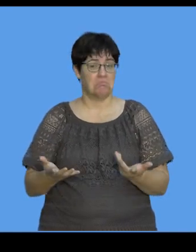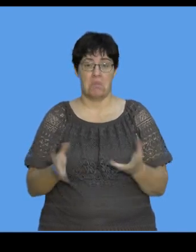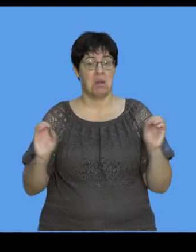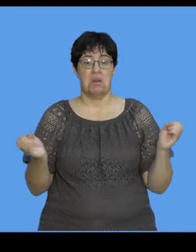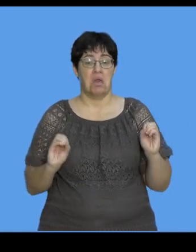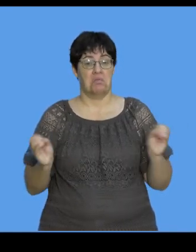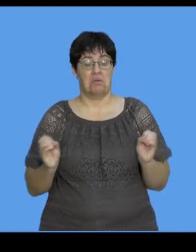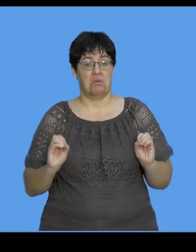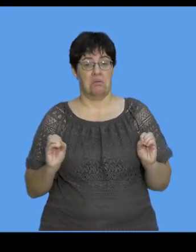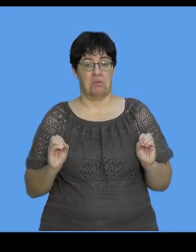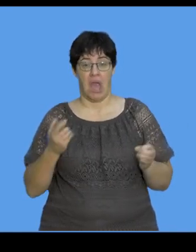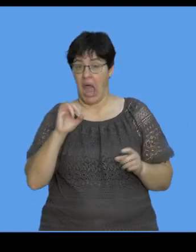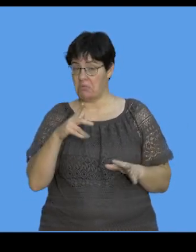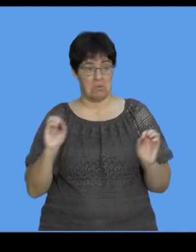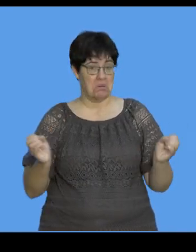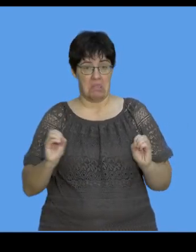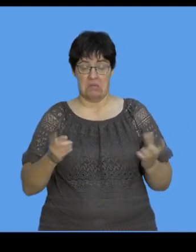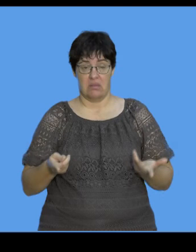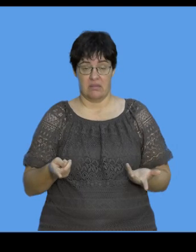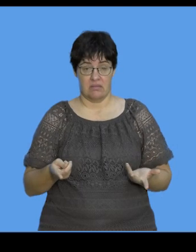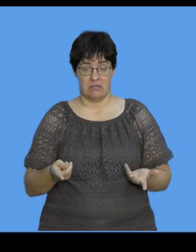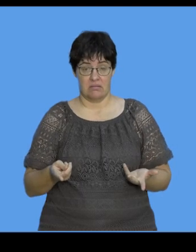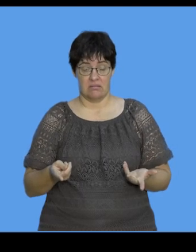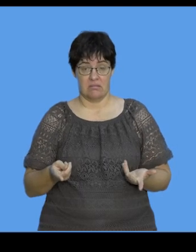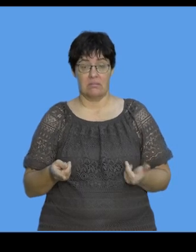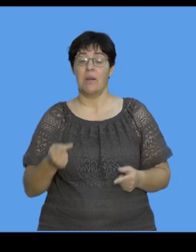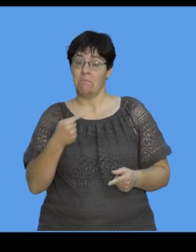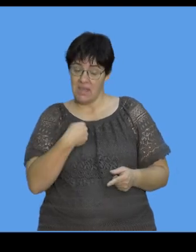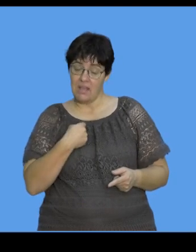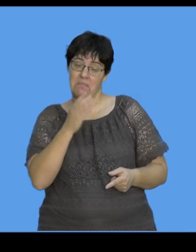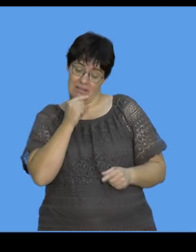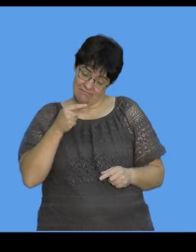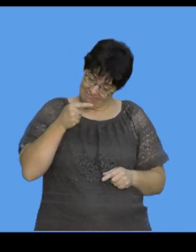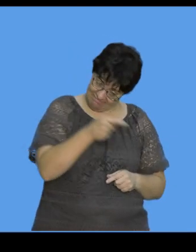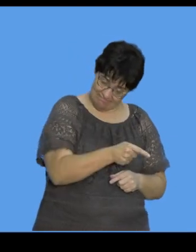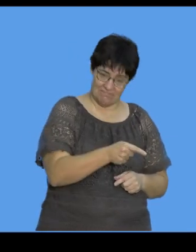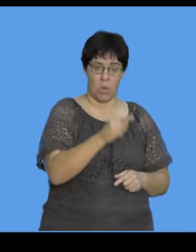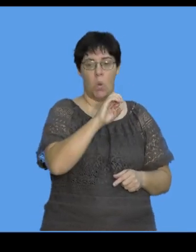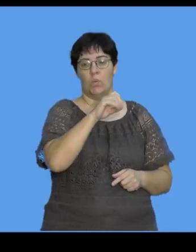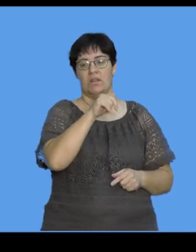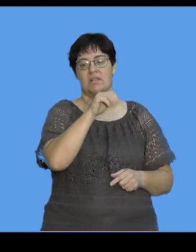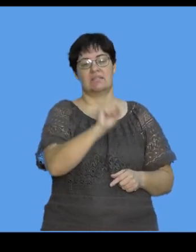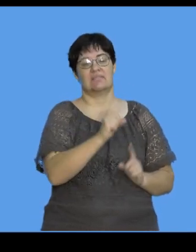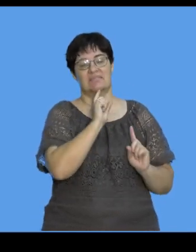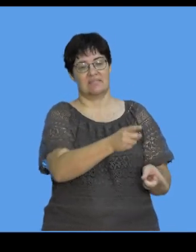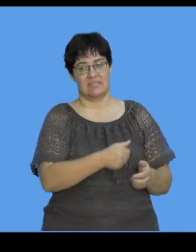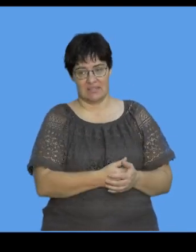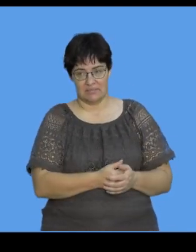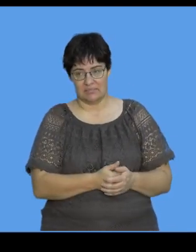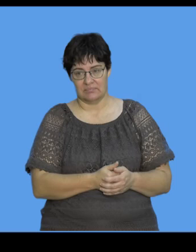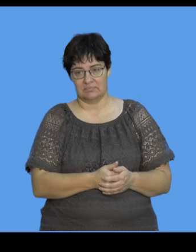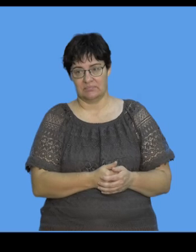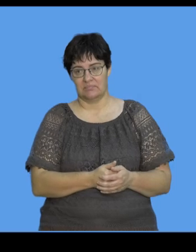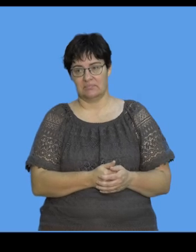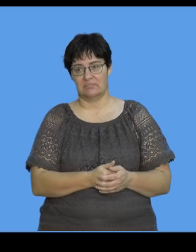have any iron at all. Right, so if we have to go back, let's go back, and we answer our question.